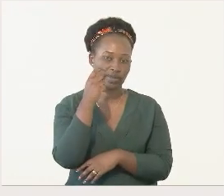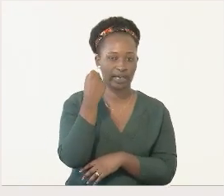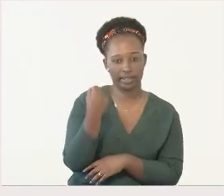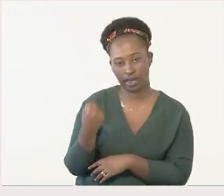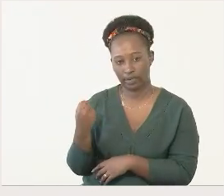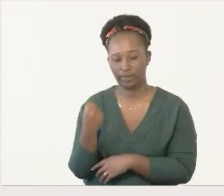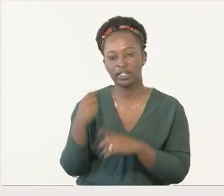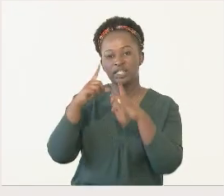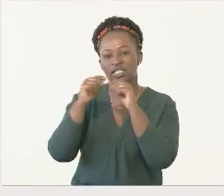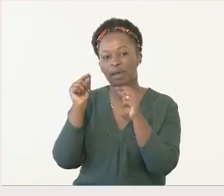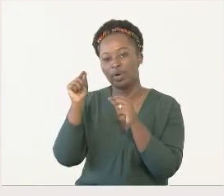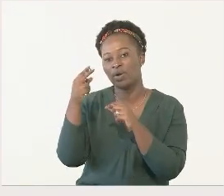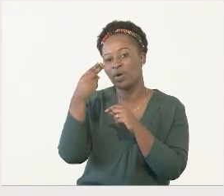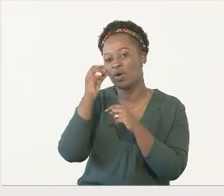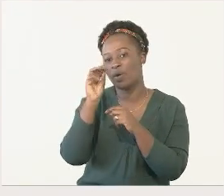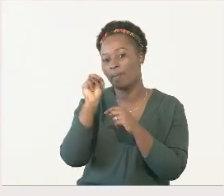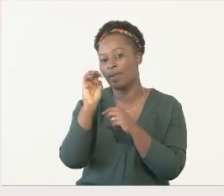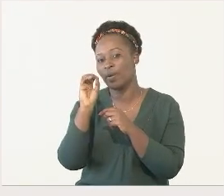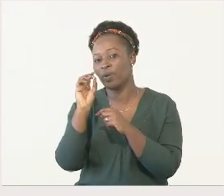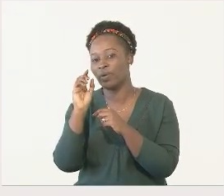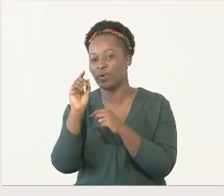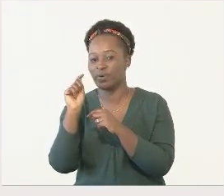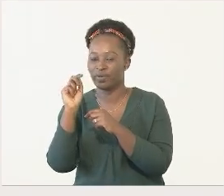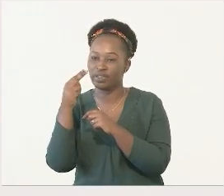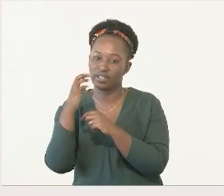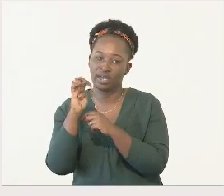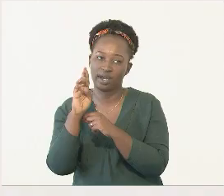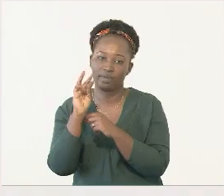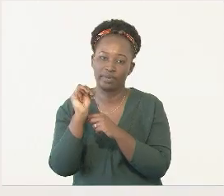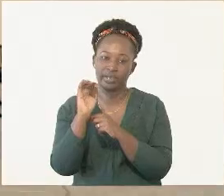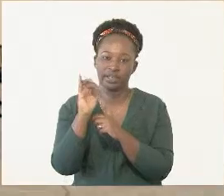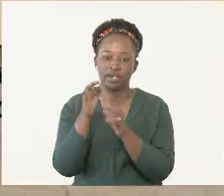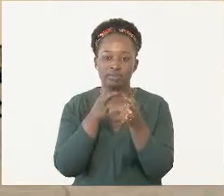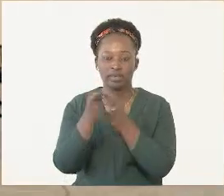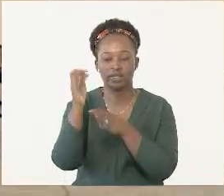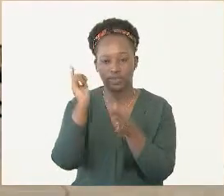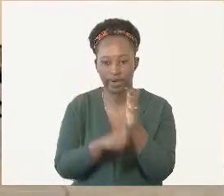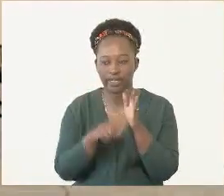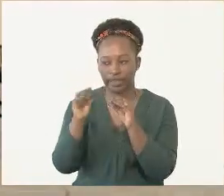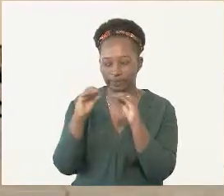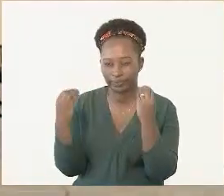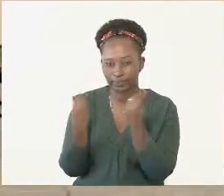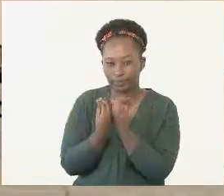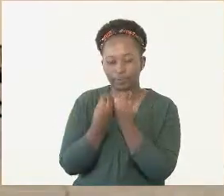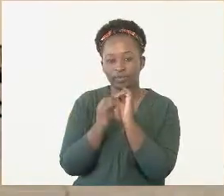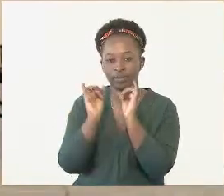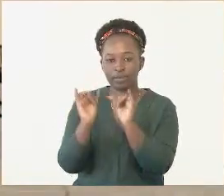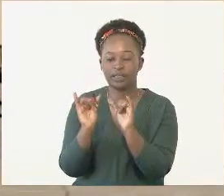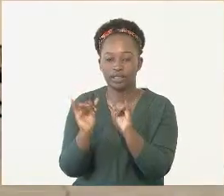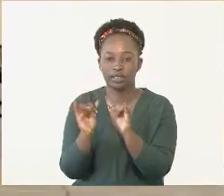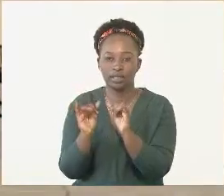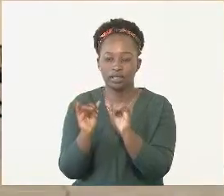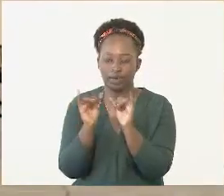by this term? The word homothermic means these are the organisms that maintains a